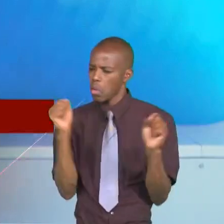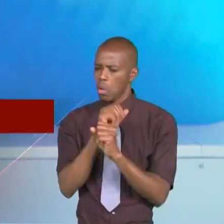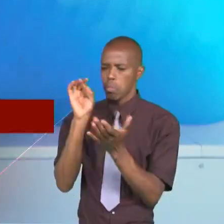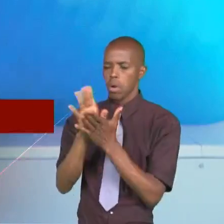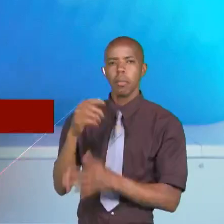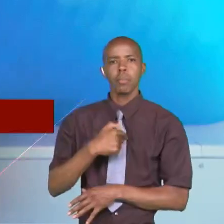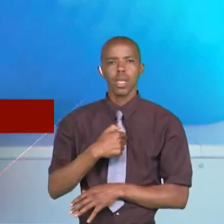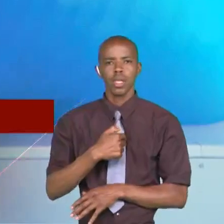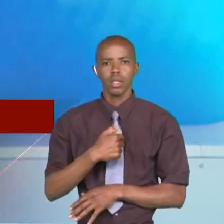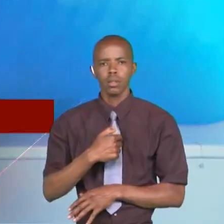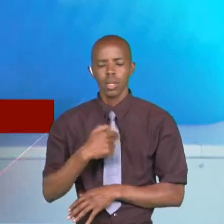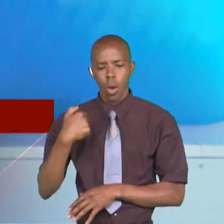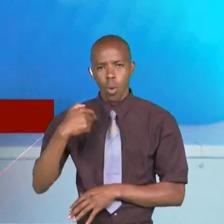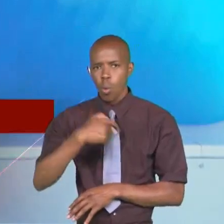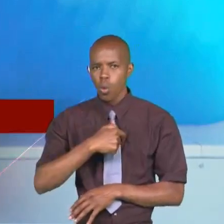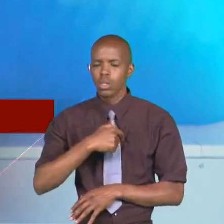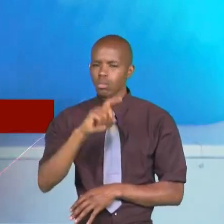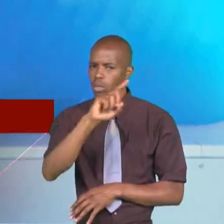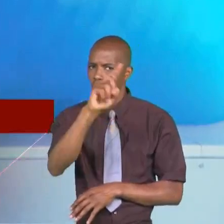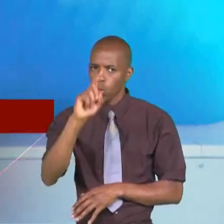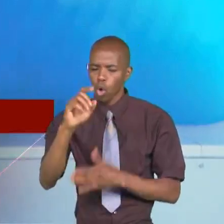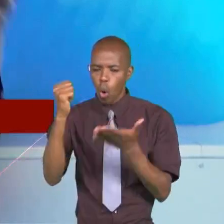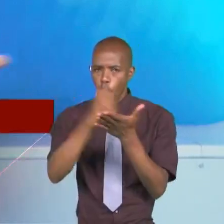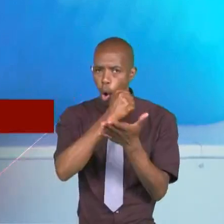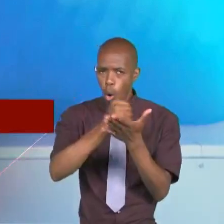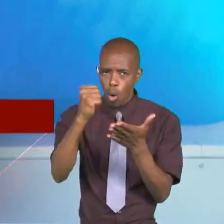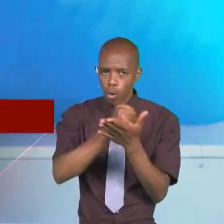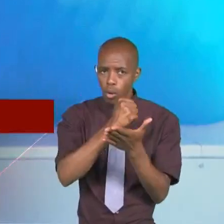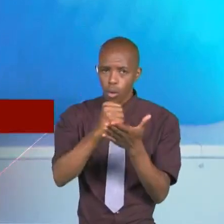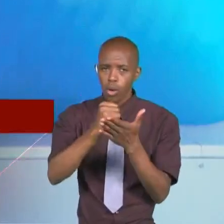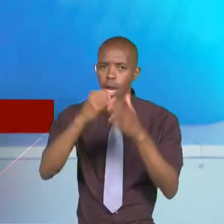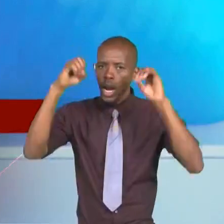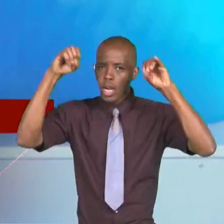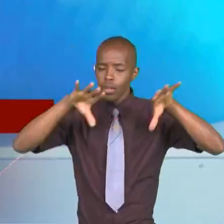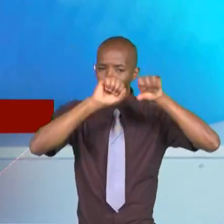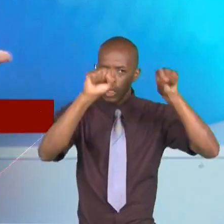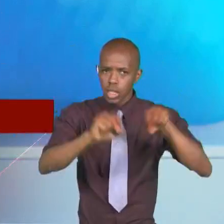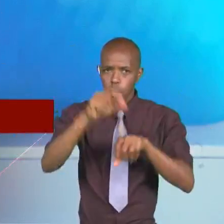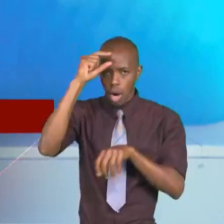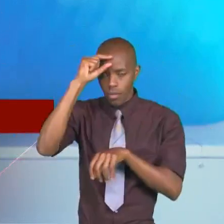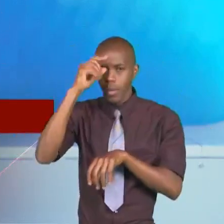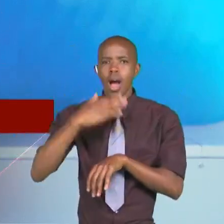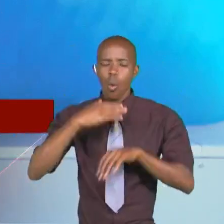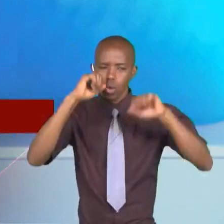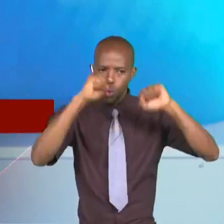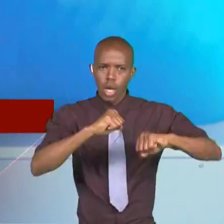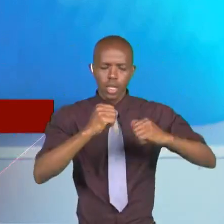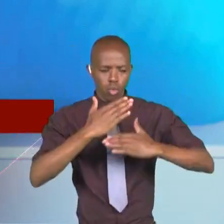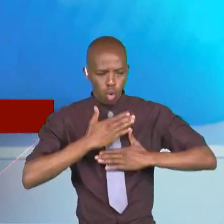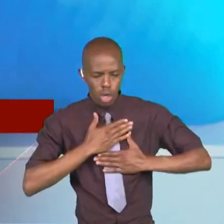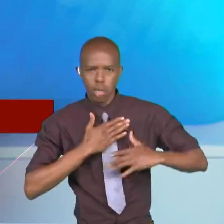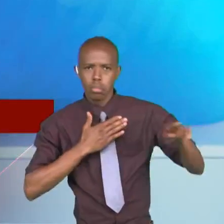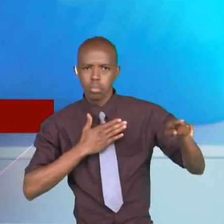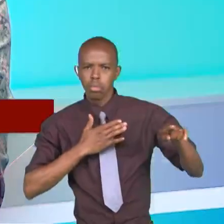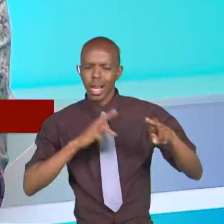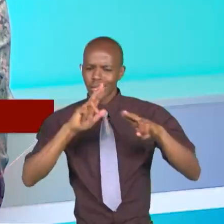think we really need to, and that's where the question of auditing our devolved system of government is something that I would like to agree with Mheshimiwa, that we need to sit down and